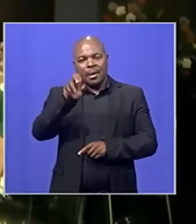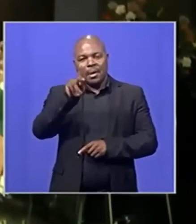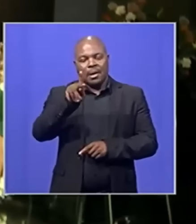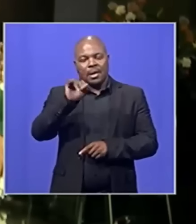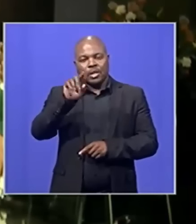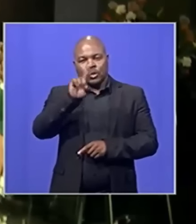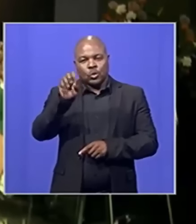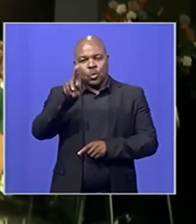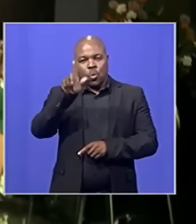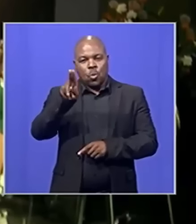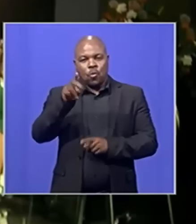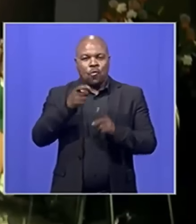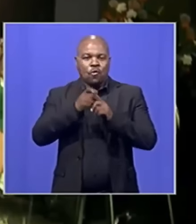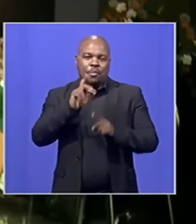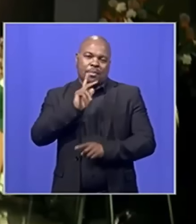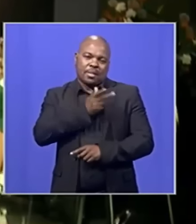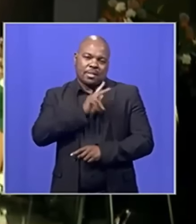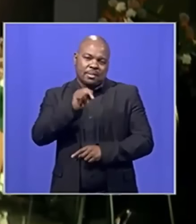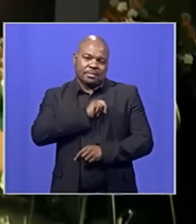in KwaZulu-Natal.